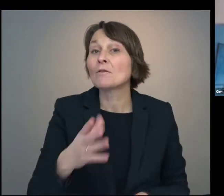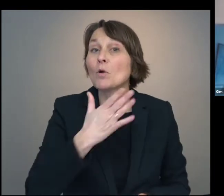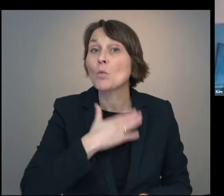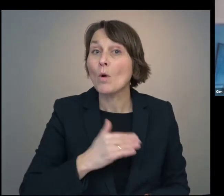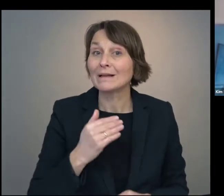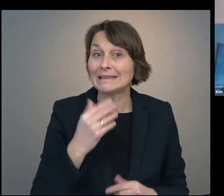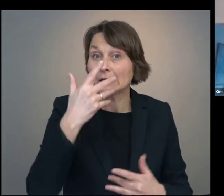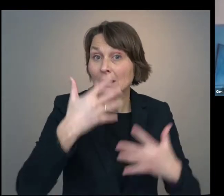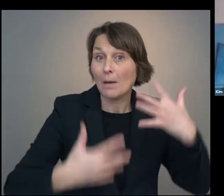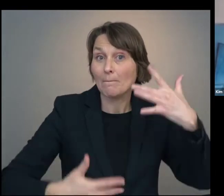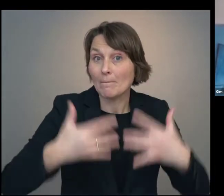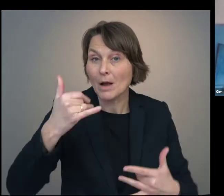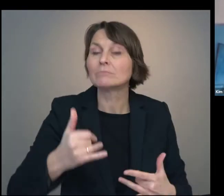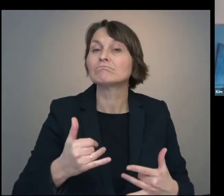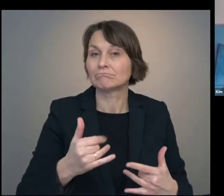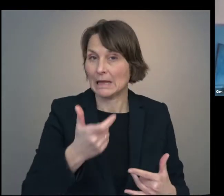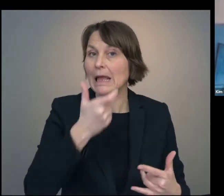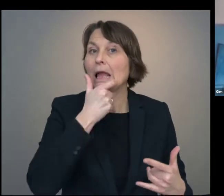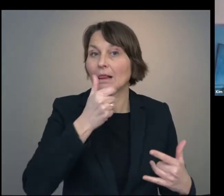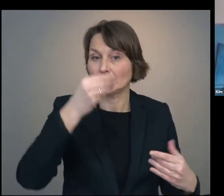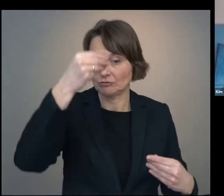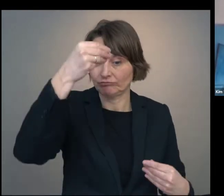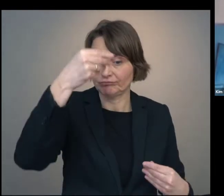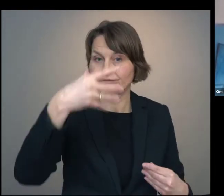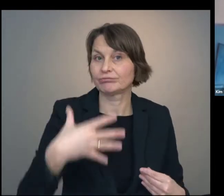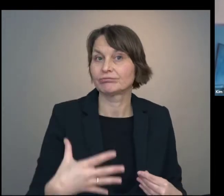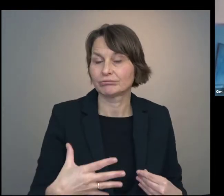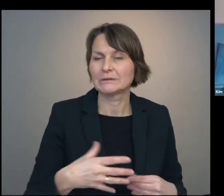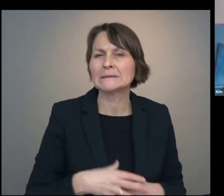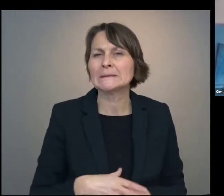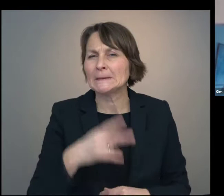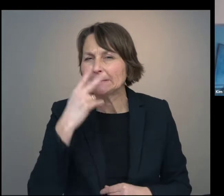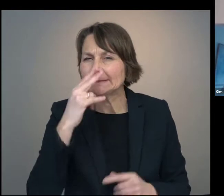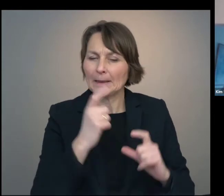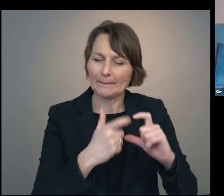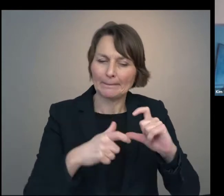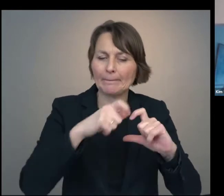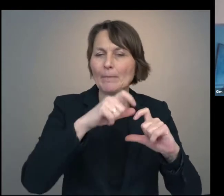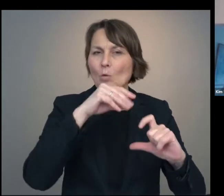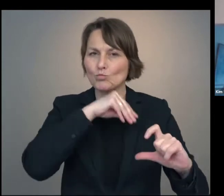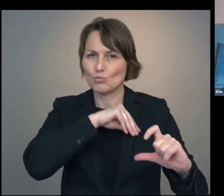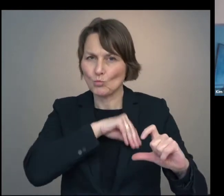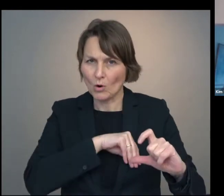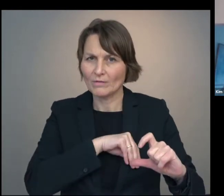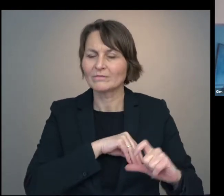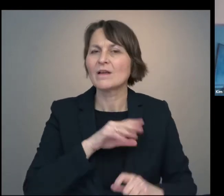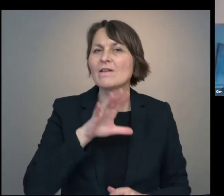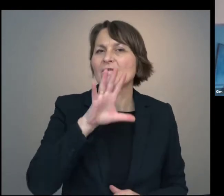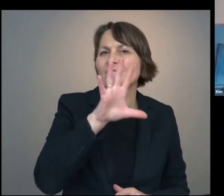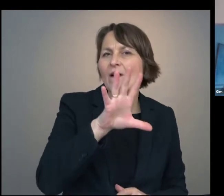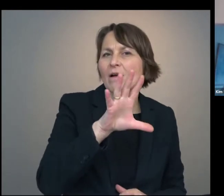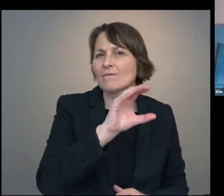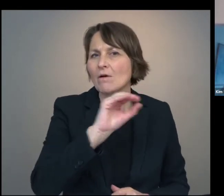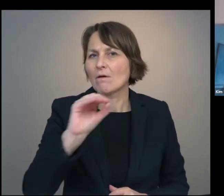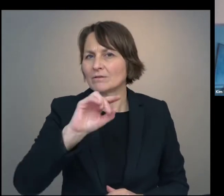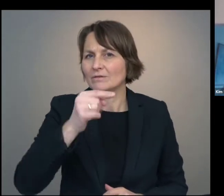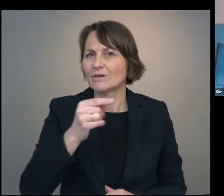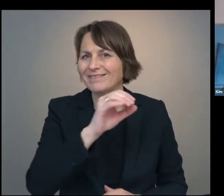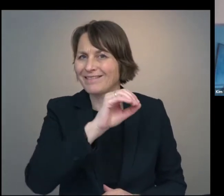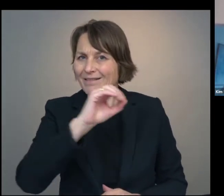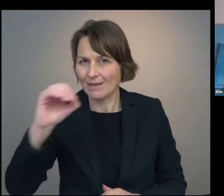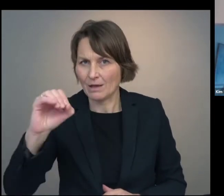You can see that we made a profit of some 500,000 Danish